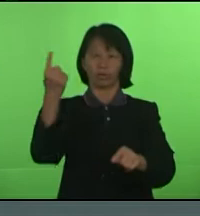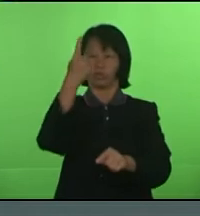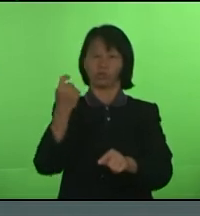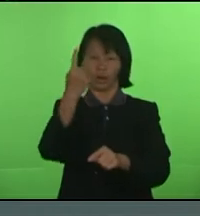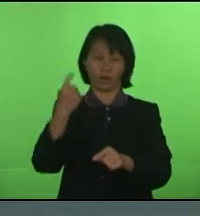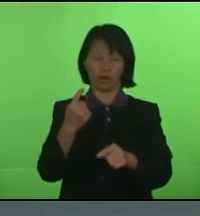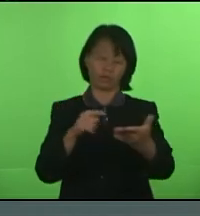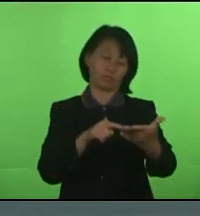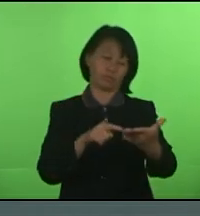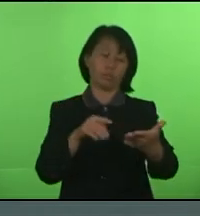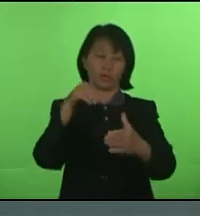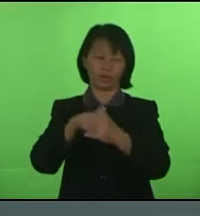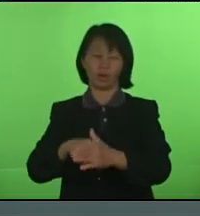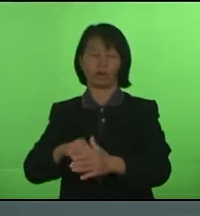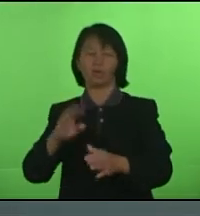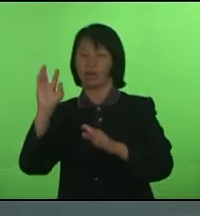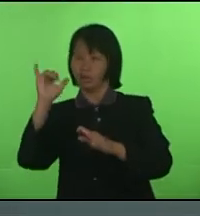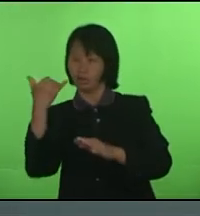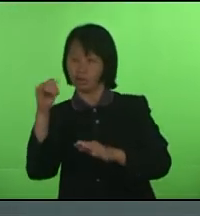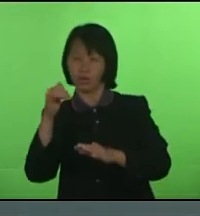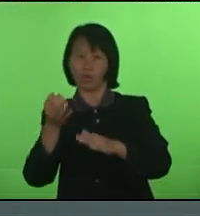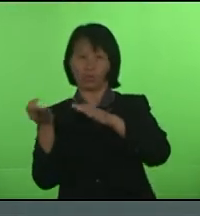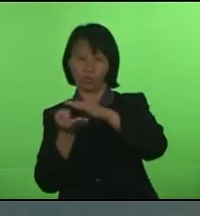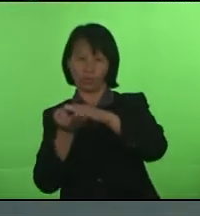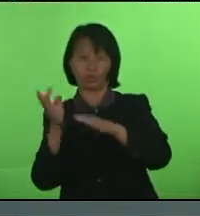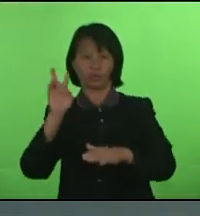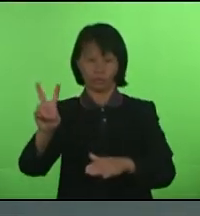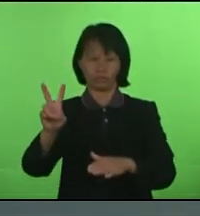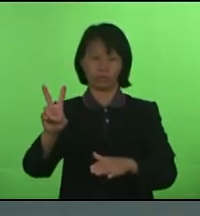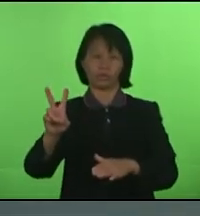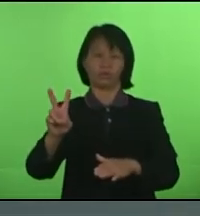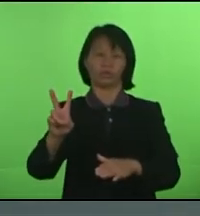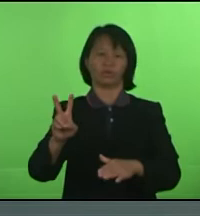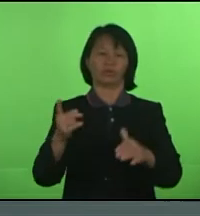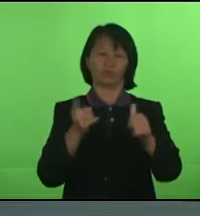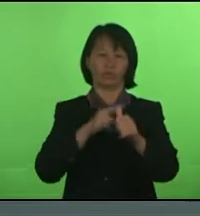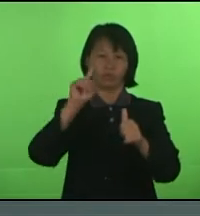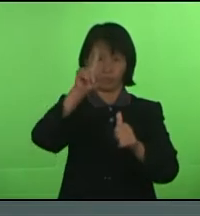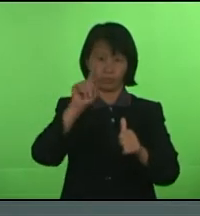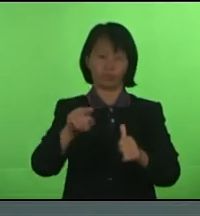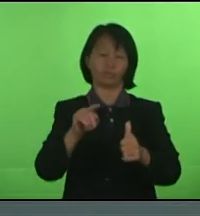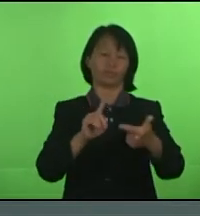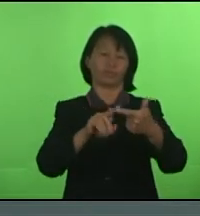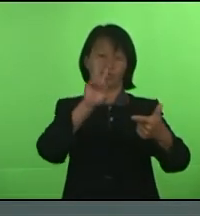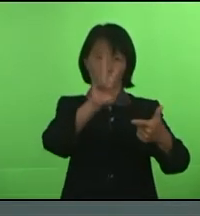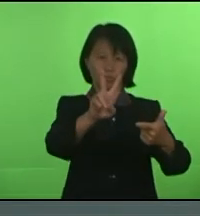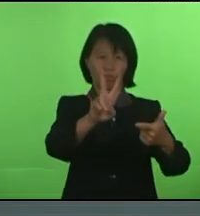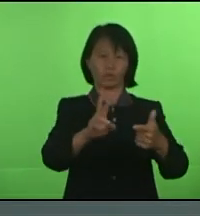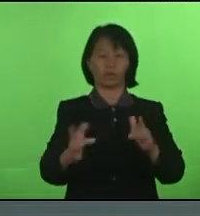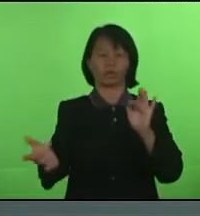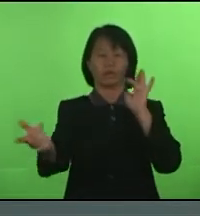Answer these quiz questions in that yellow folder, topic 2. Okay, that was the first question. Number